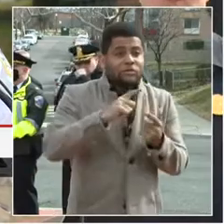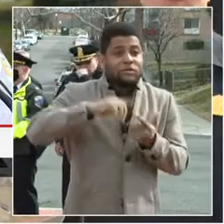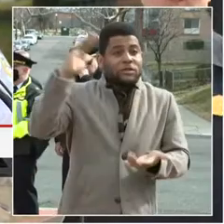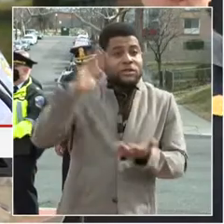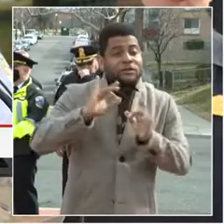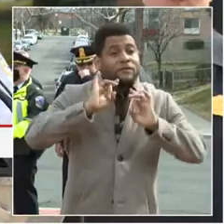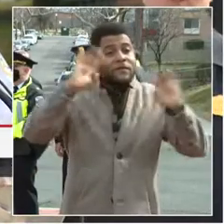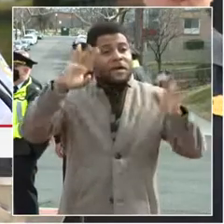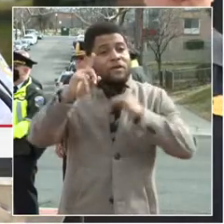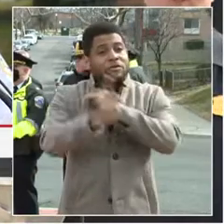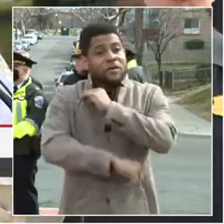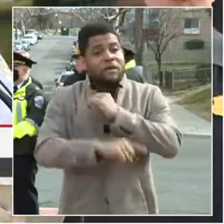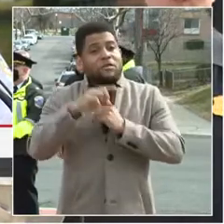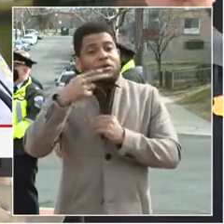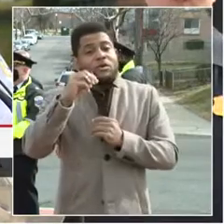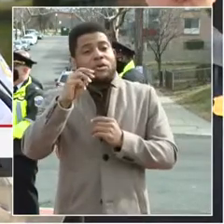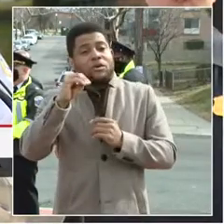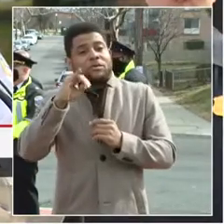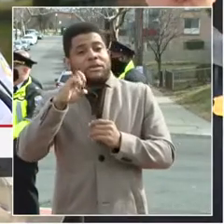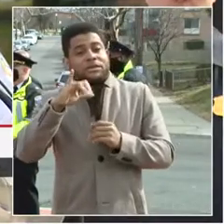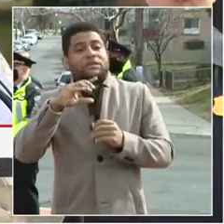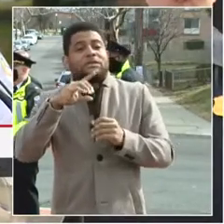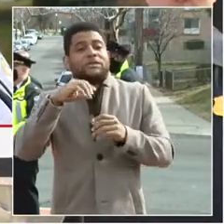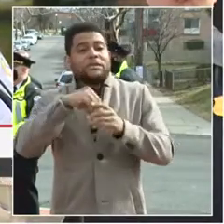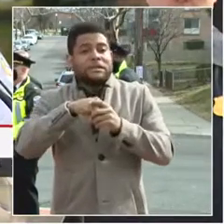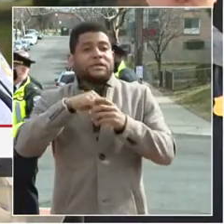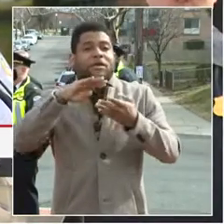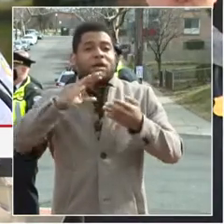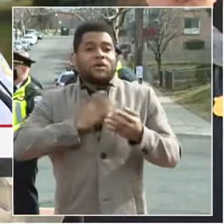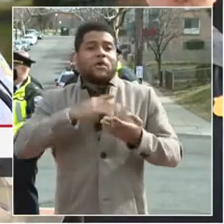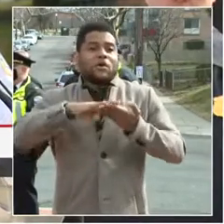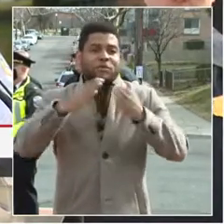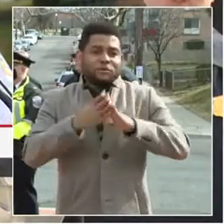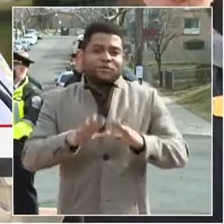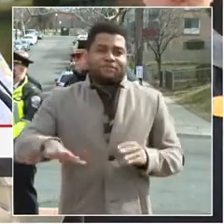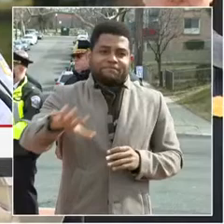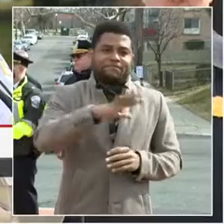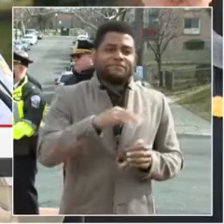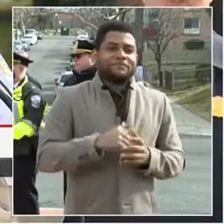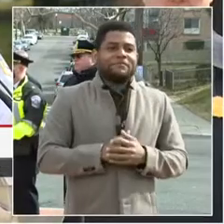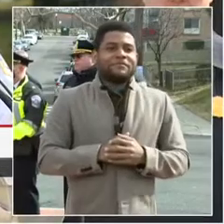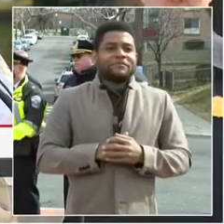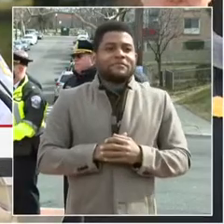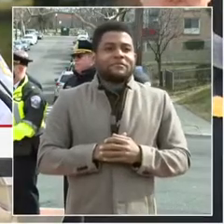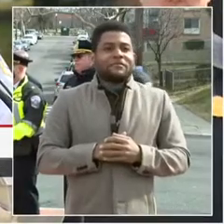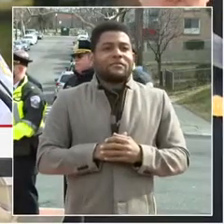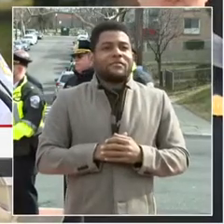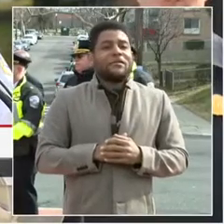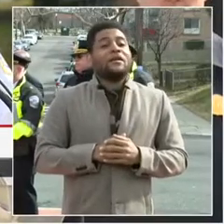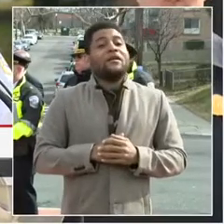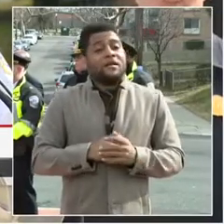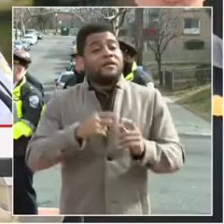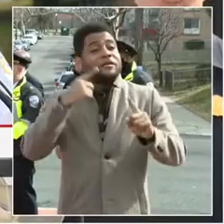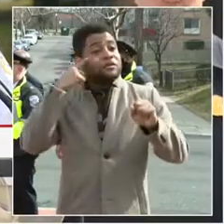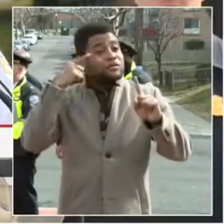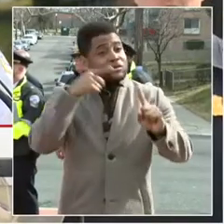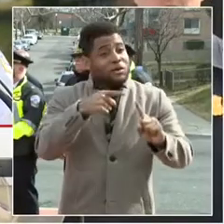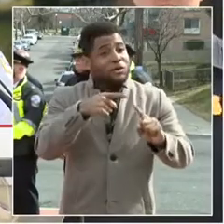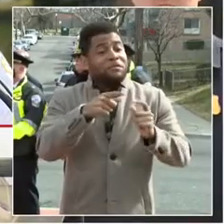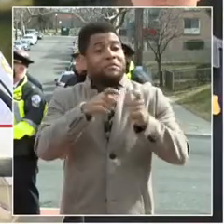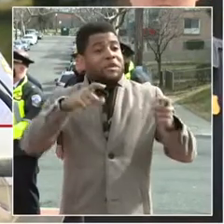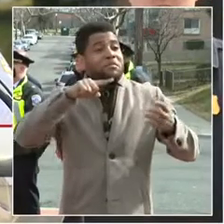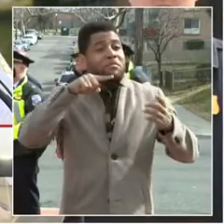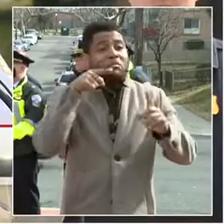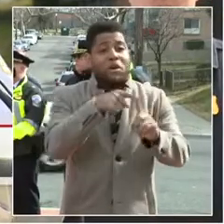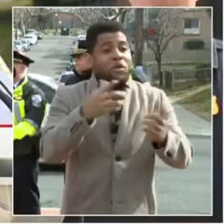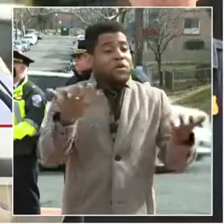neighborhoods. I think the key word in all of this is partnership. Partnership on a level that we have not experienced in the District